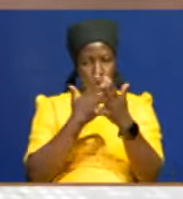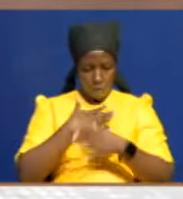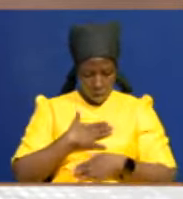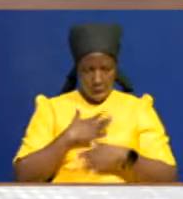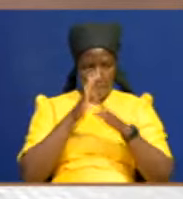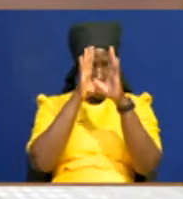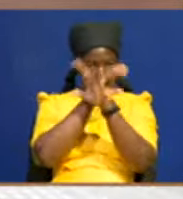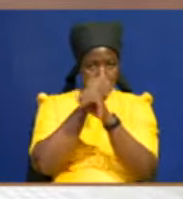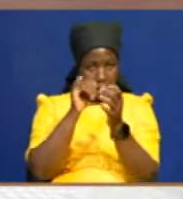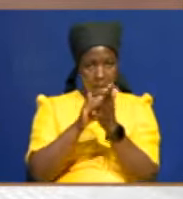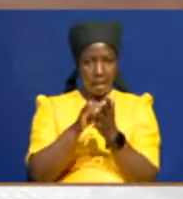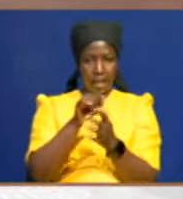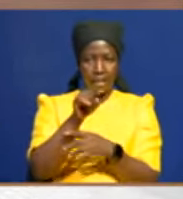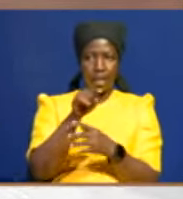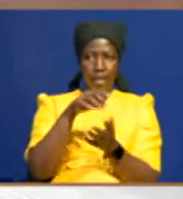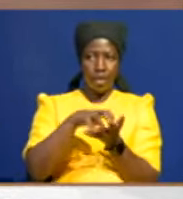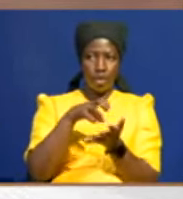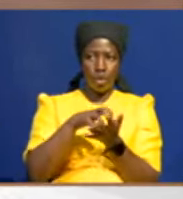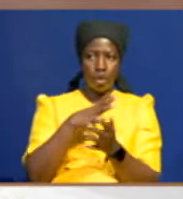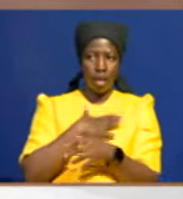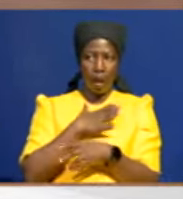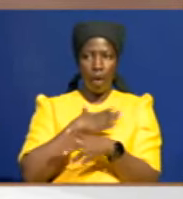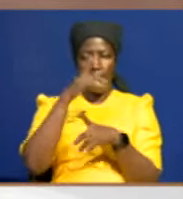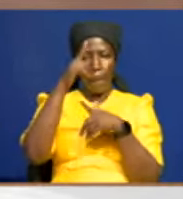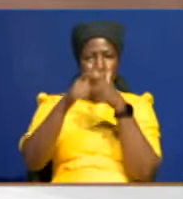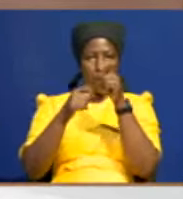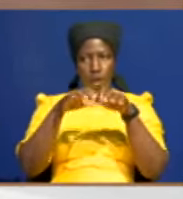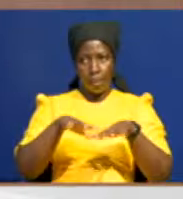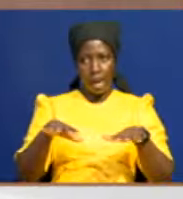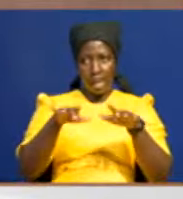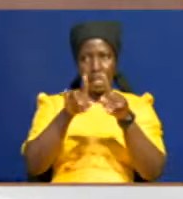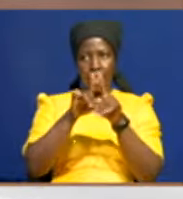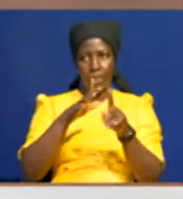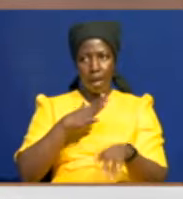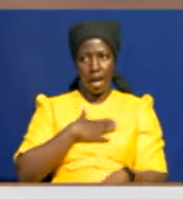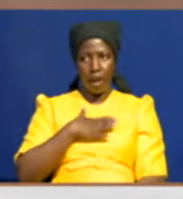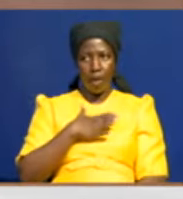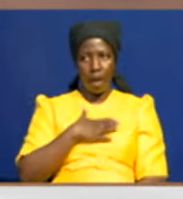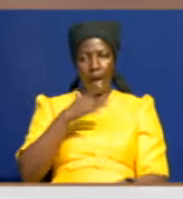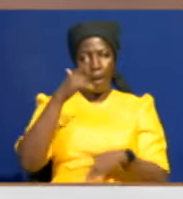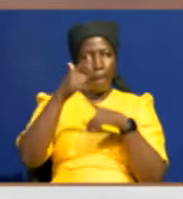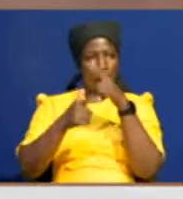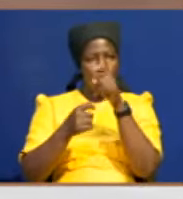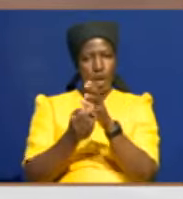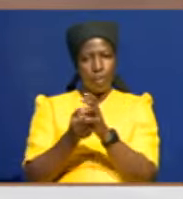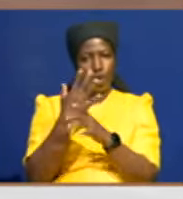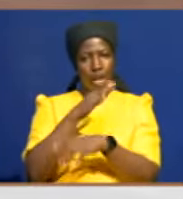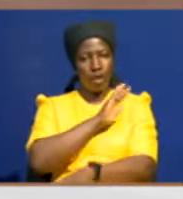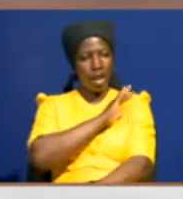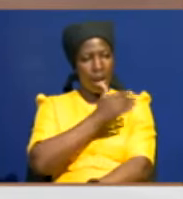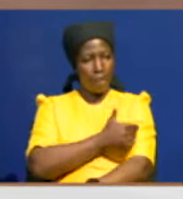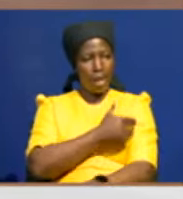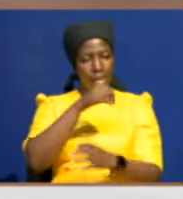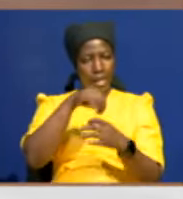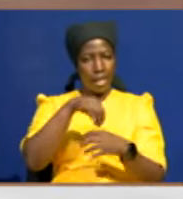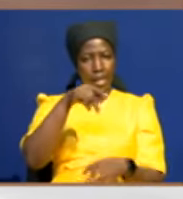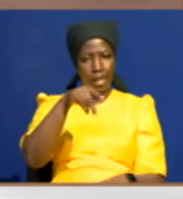the situation on our milk market and our milk production capacities in